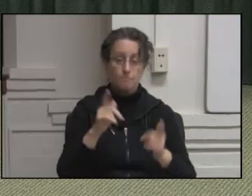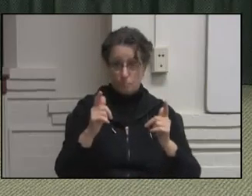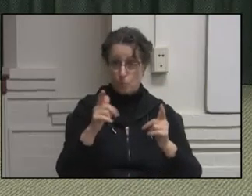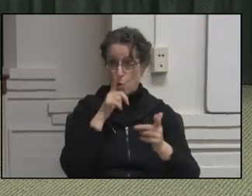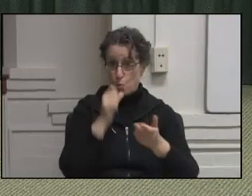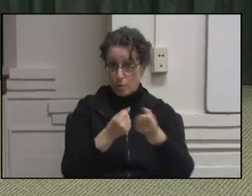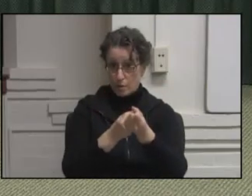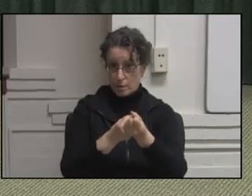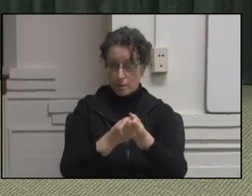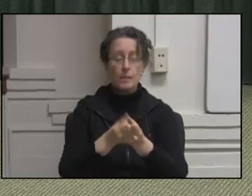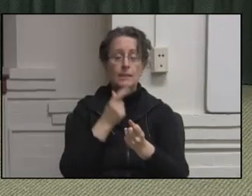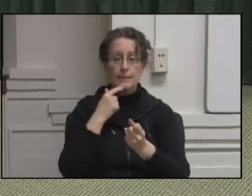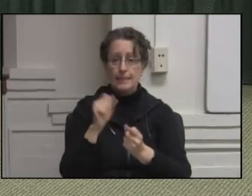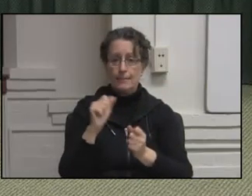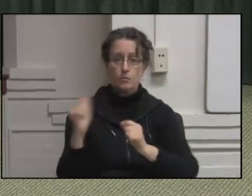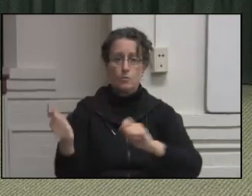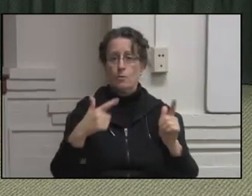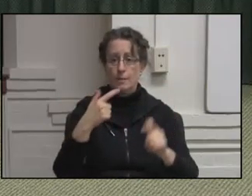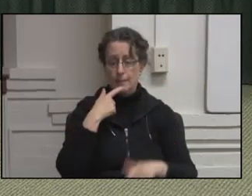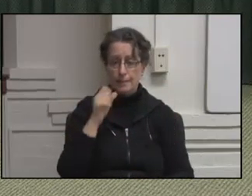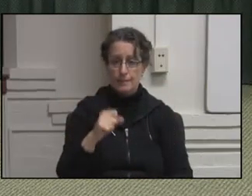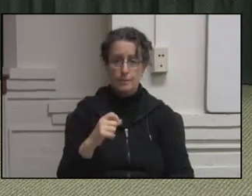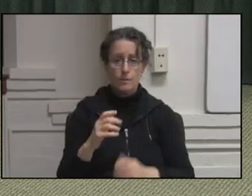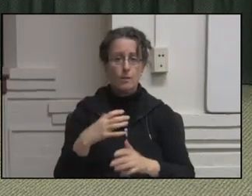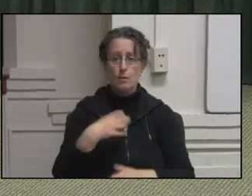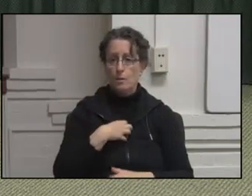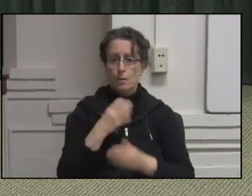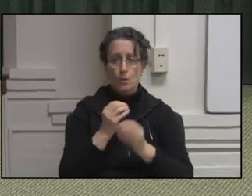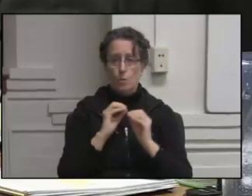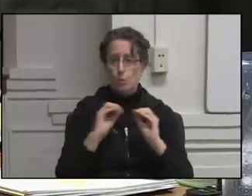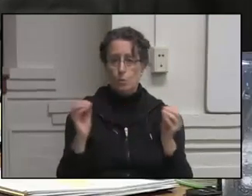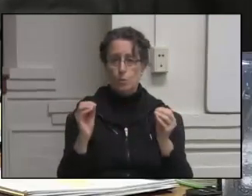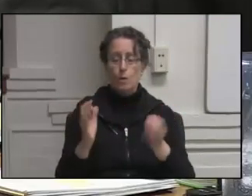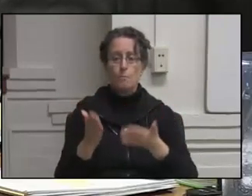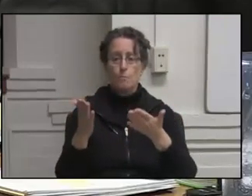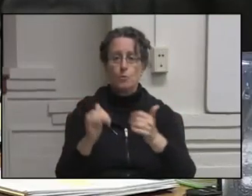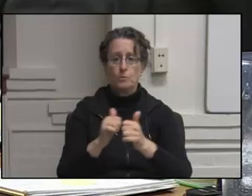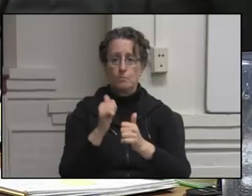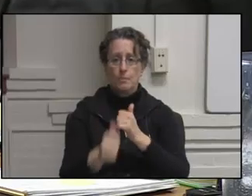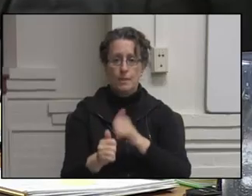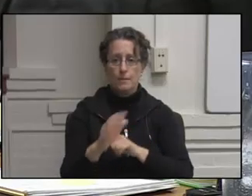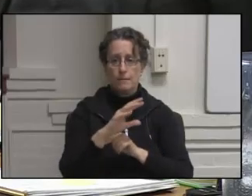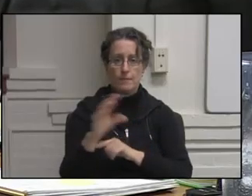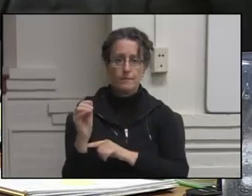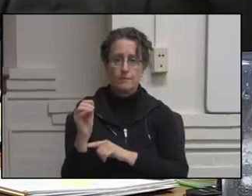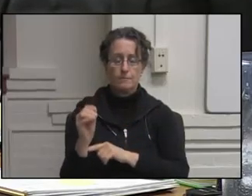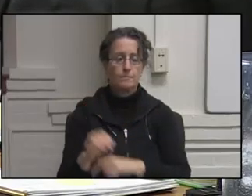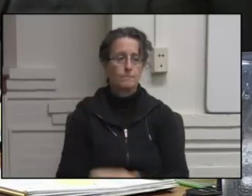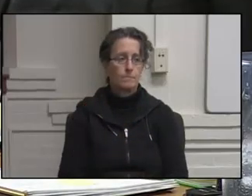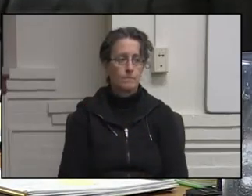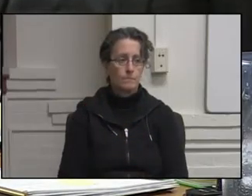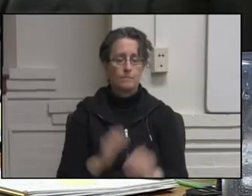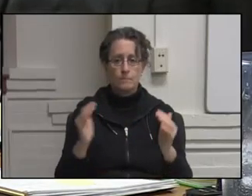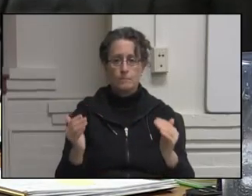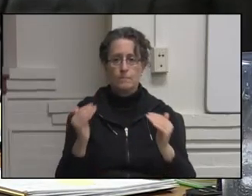of that? Aye. Aye. Aye. Any opposed? Motion carries, 5-0. Next